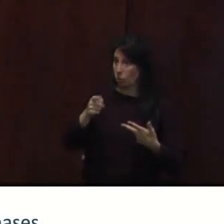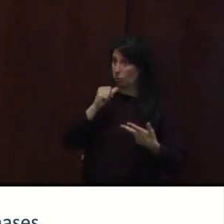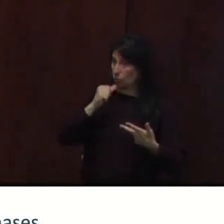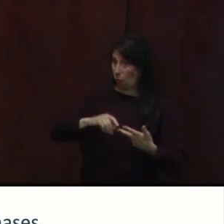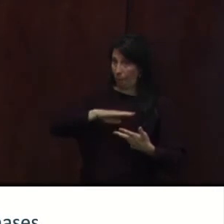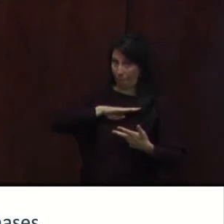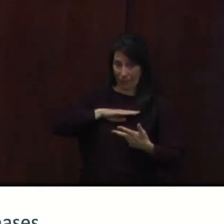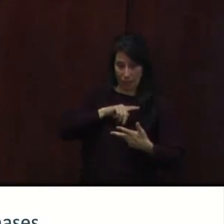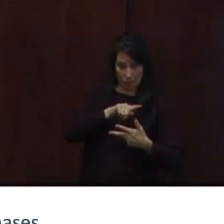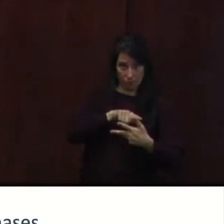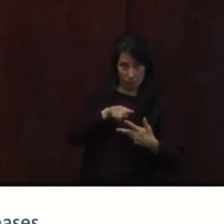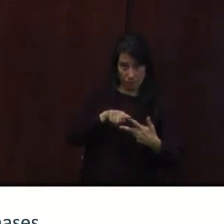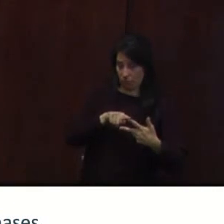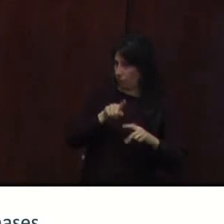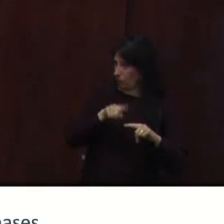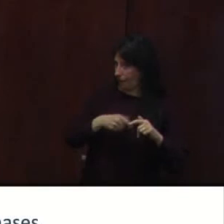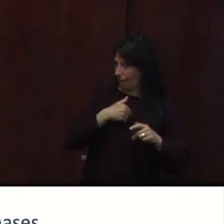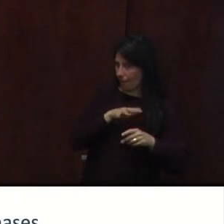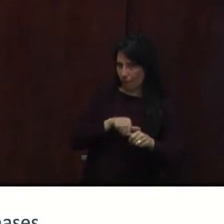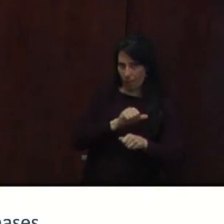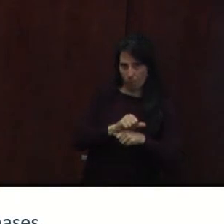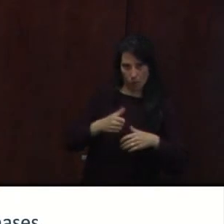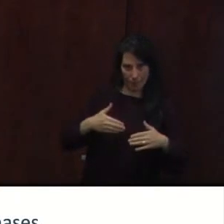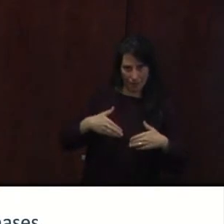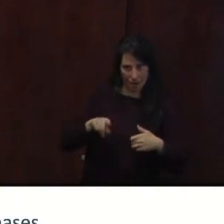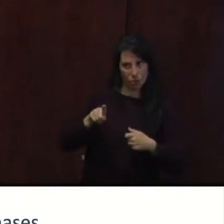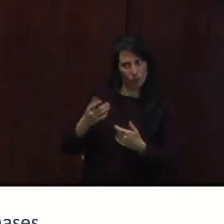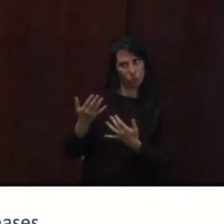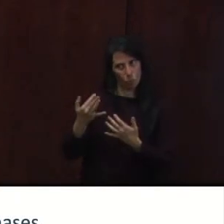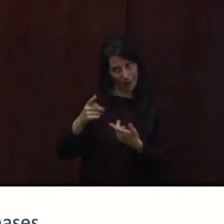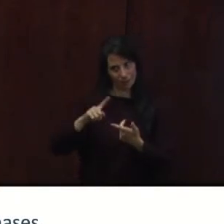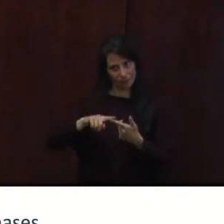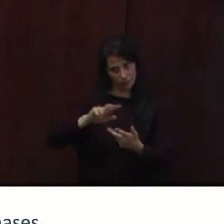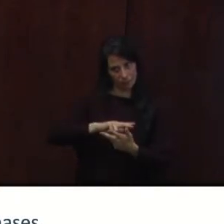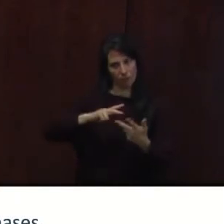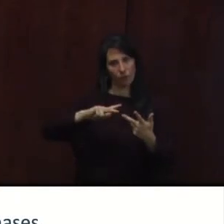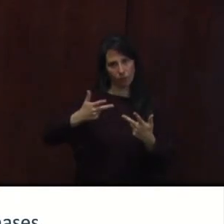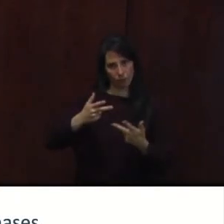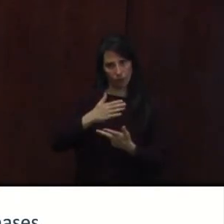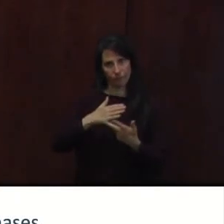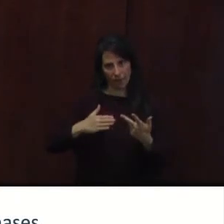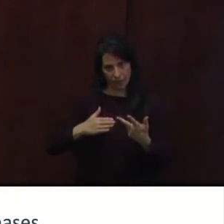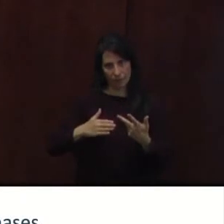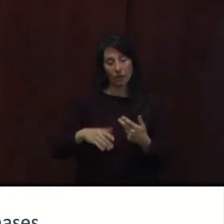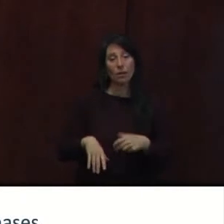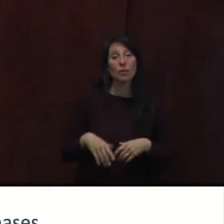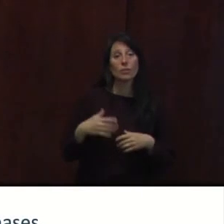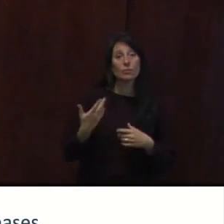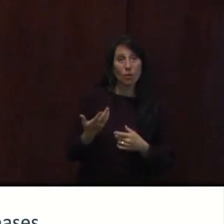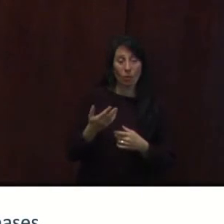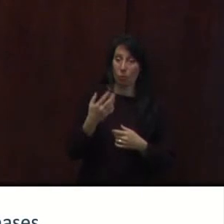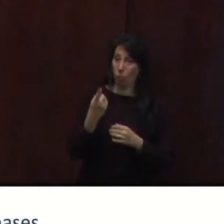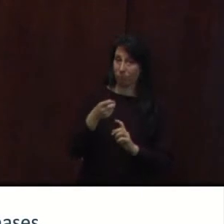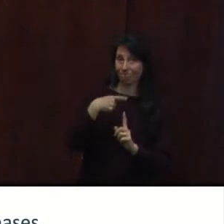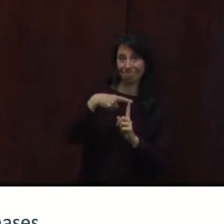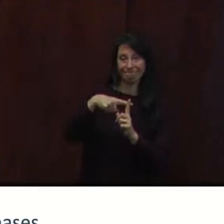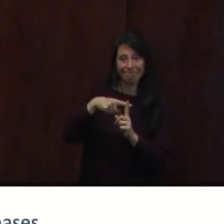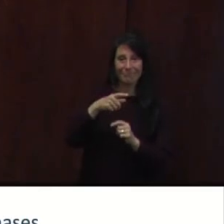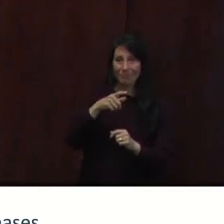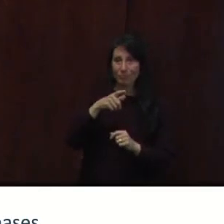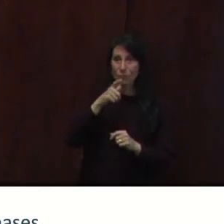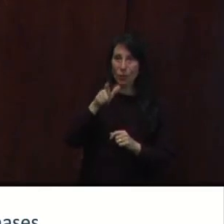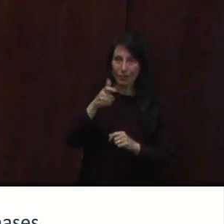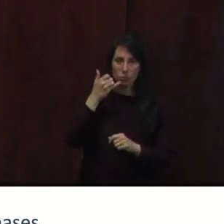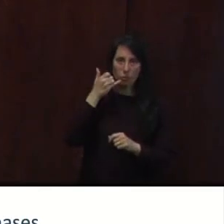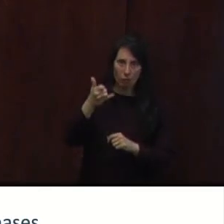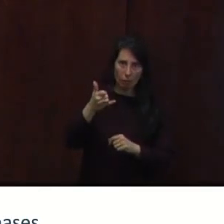give appointments for those who are in those phases. So the pros here is that it eliminates the need to call in or to continually try